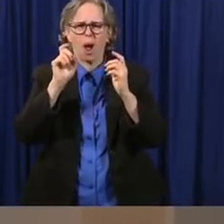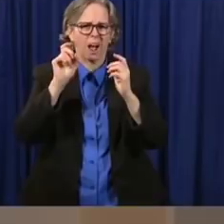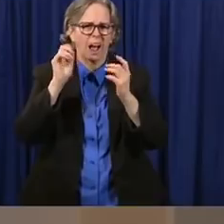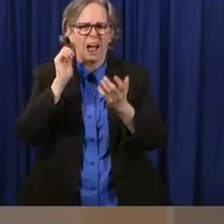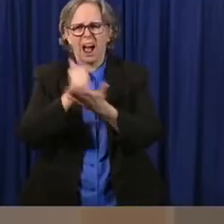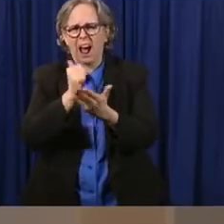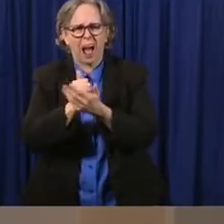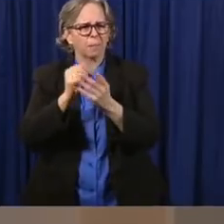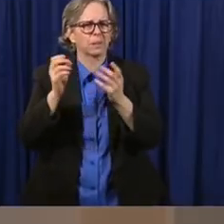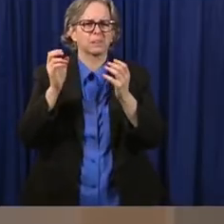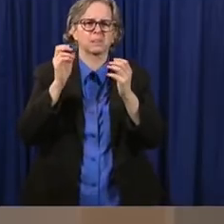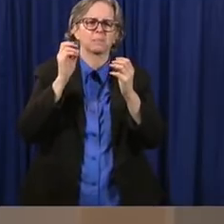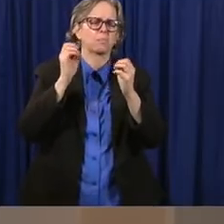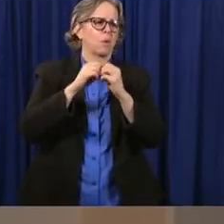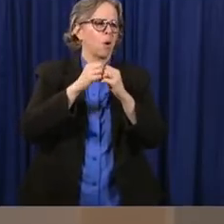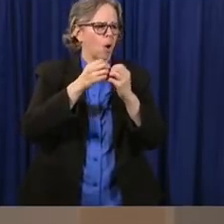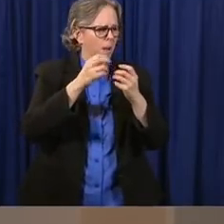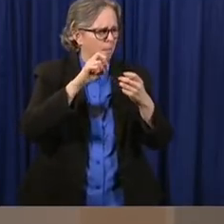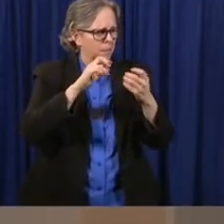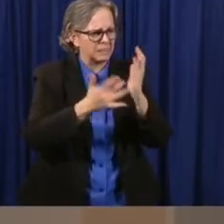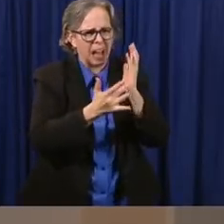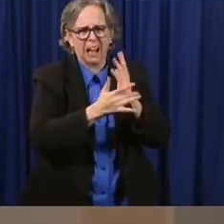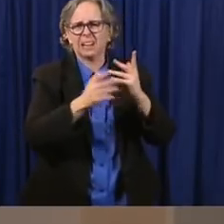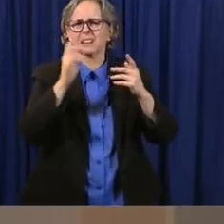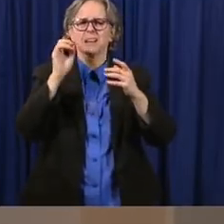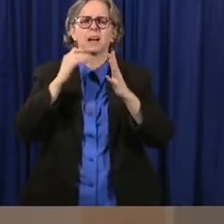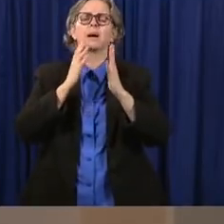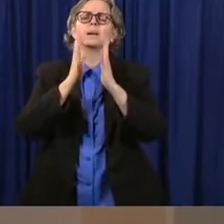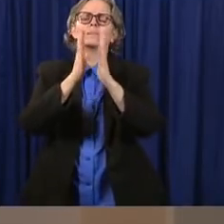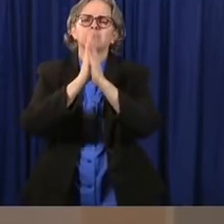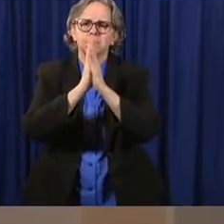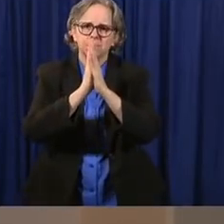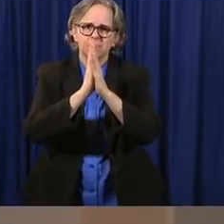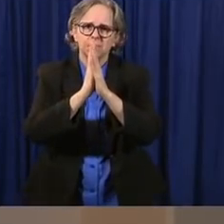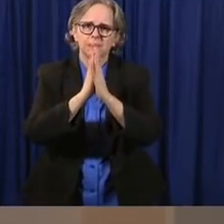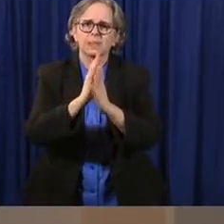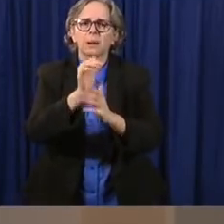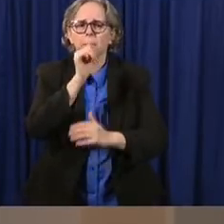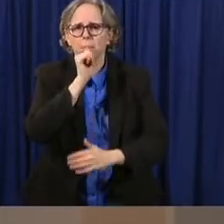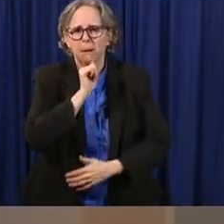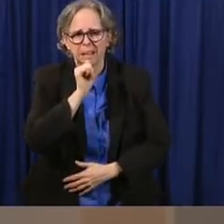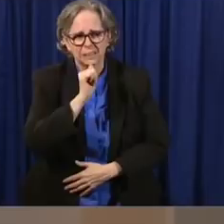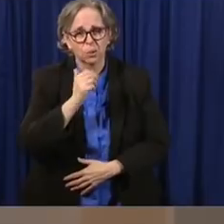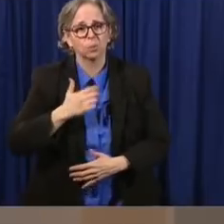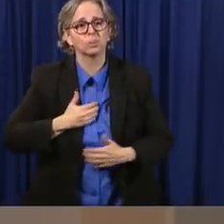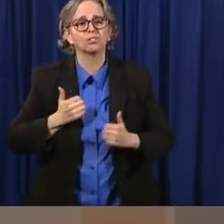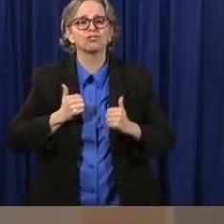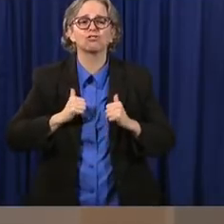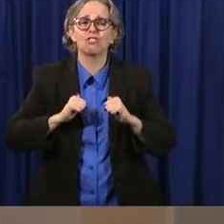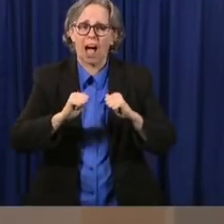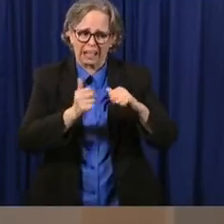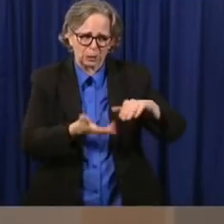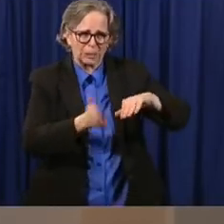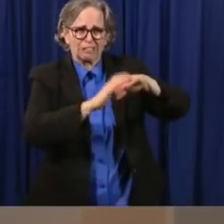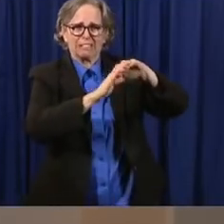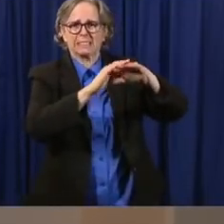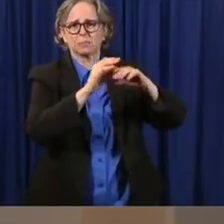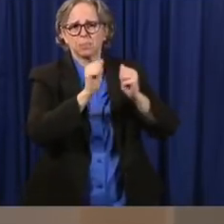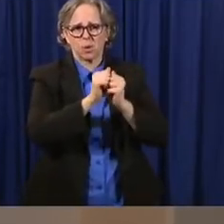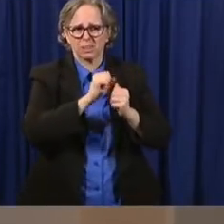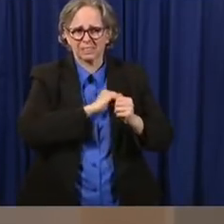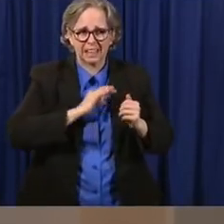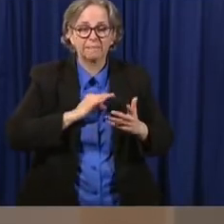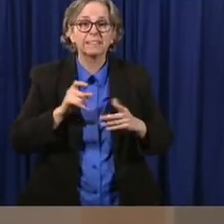just ask that you are patient as we're building this out. I know that if you are in desperate need of